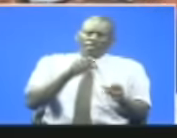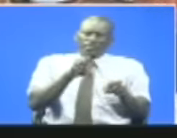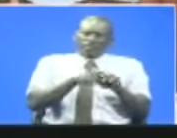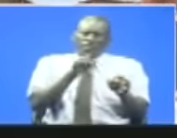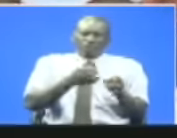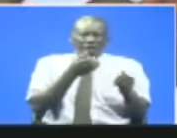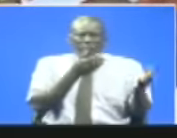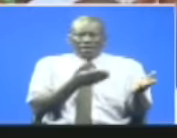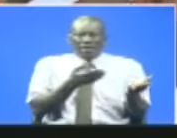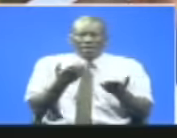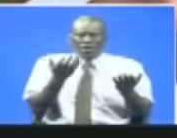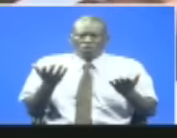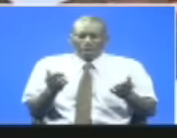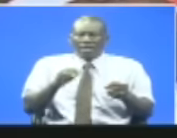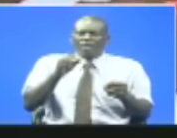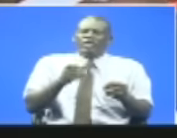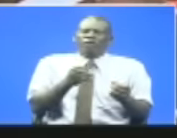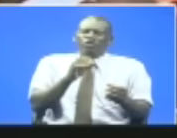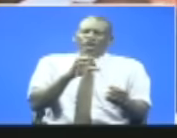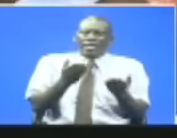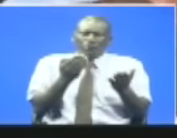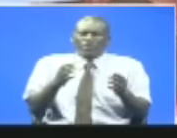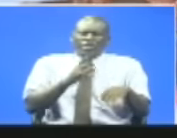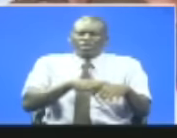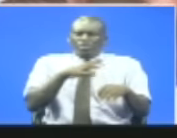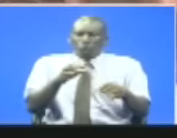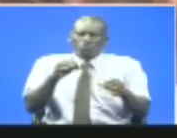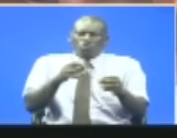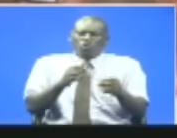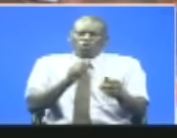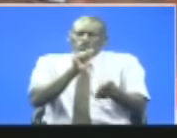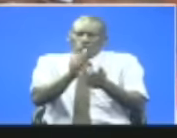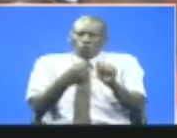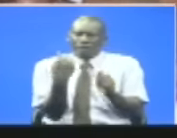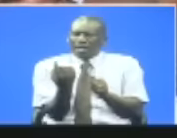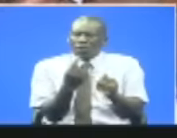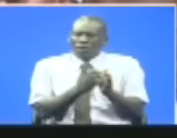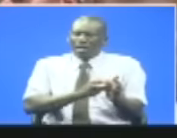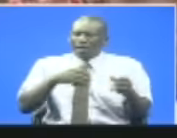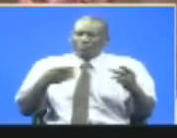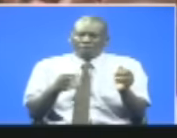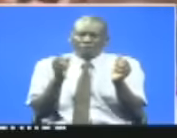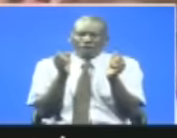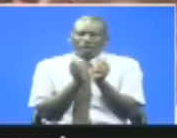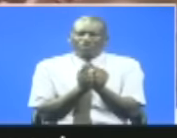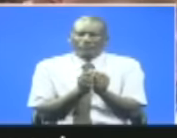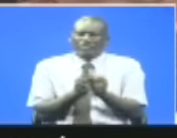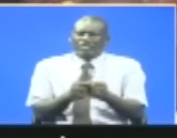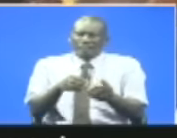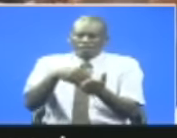Pele, lakini ukienda kwa uwanja peke yako na wale wengine 11 ni timu